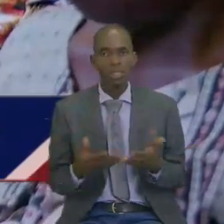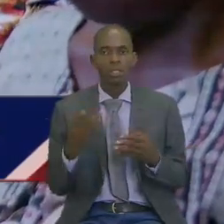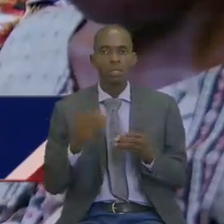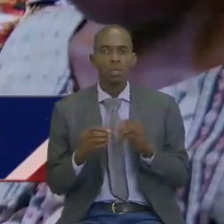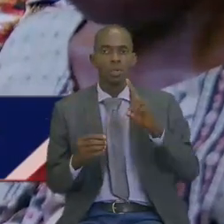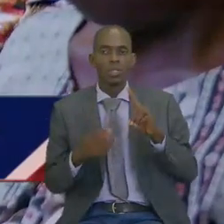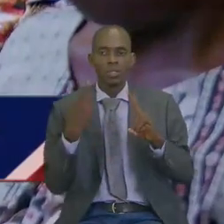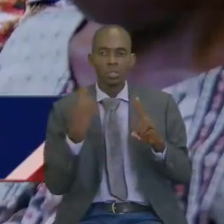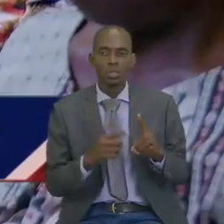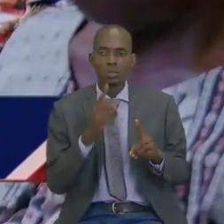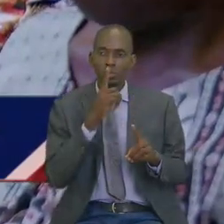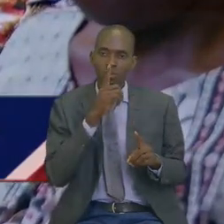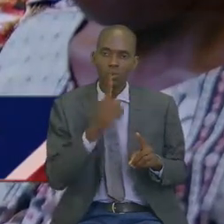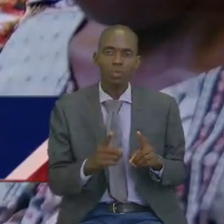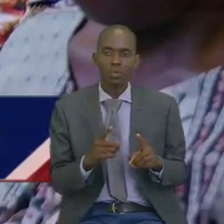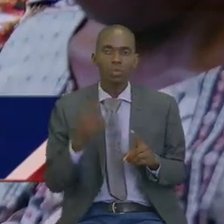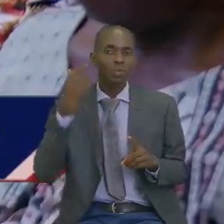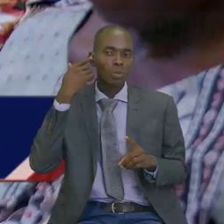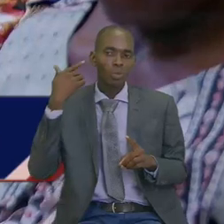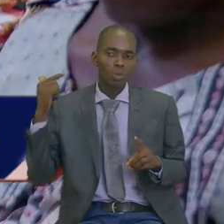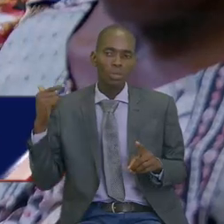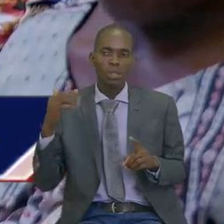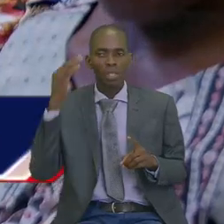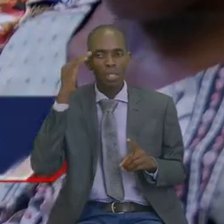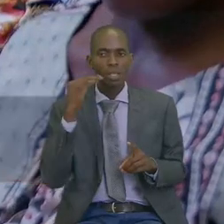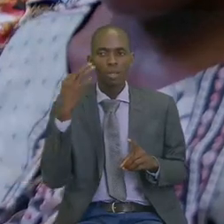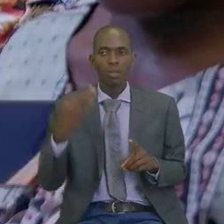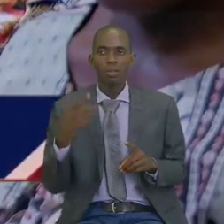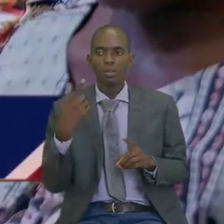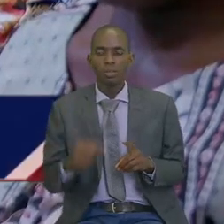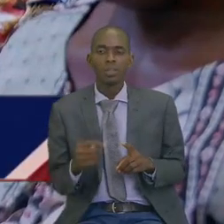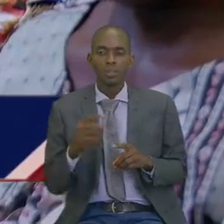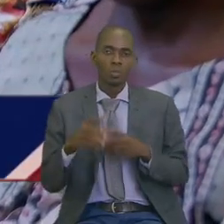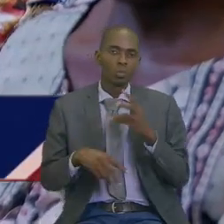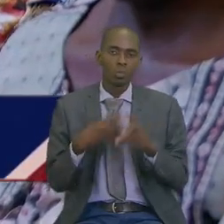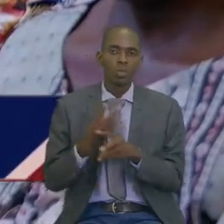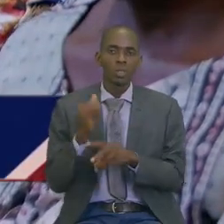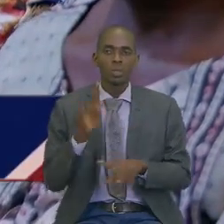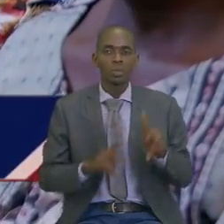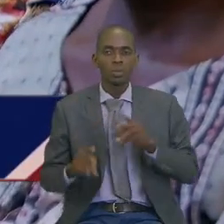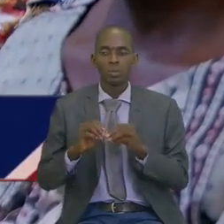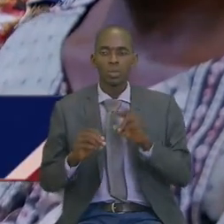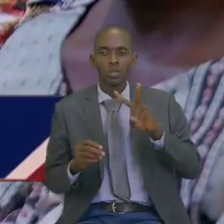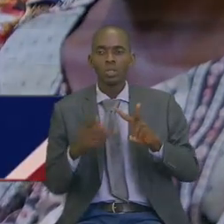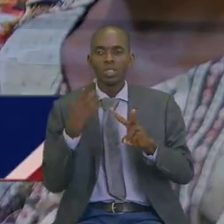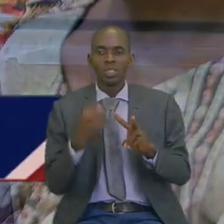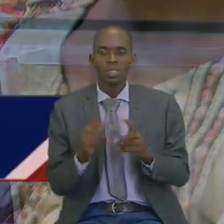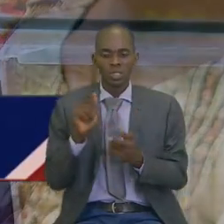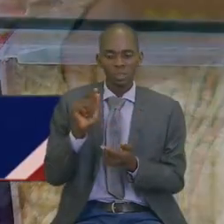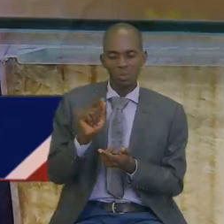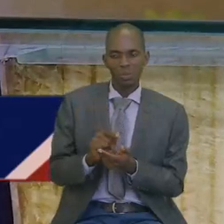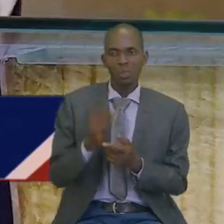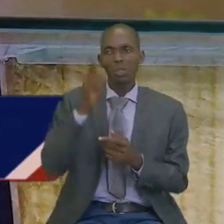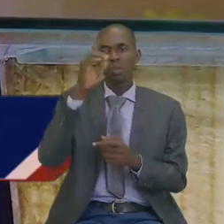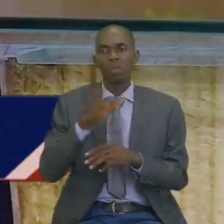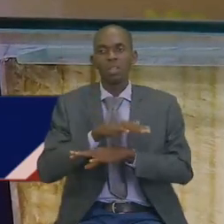of Gentile kingdoms. Number two, we're looking at the inferior godless holders of the